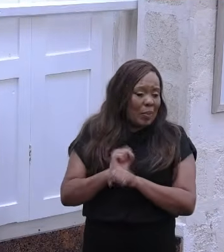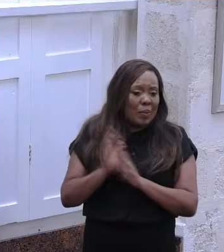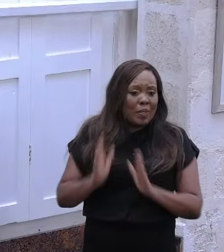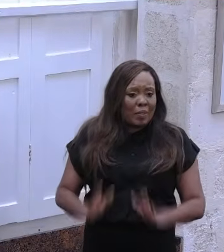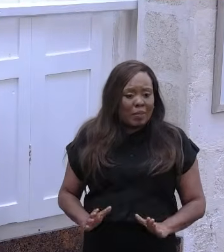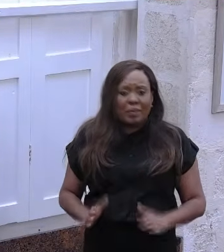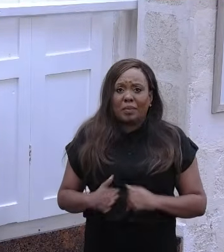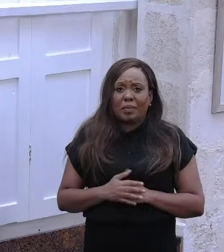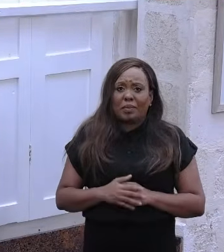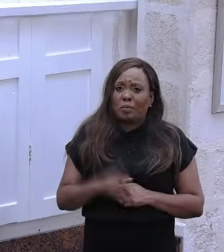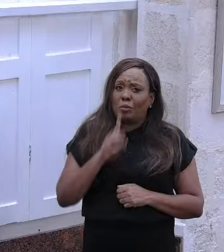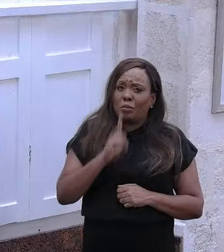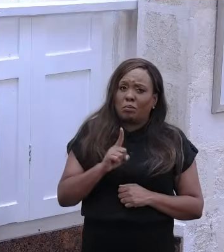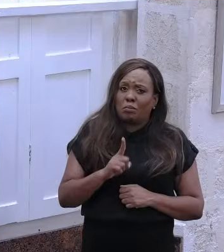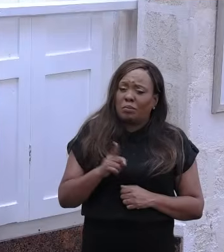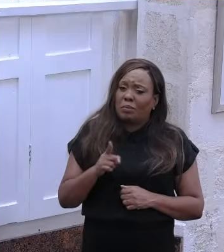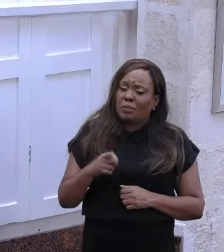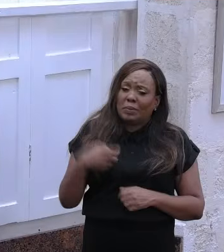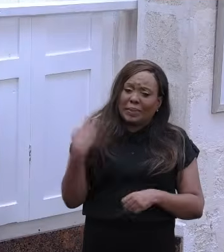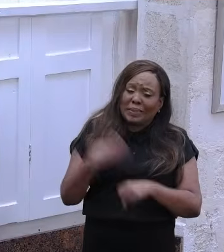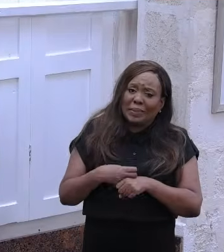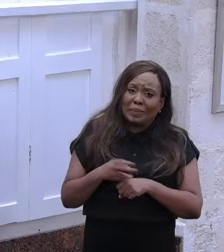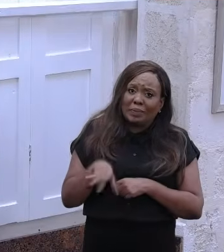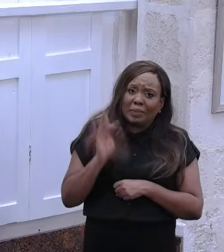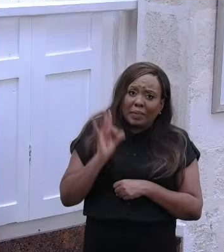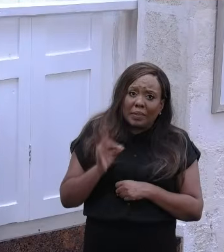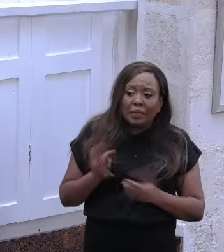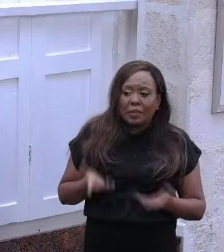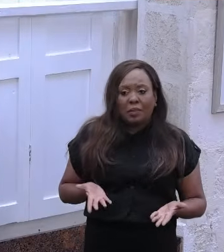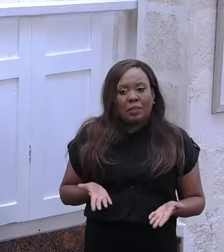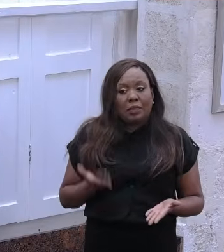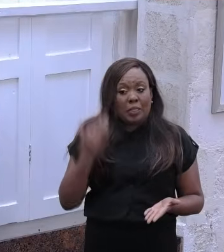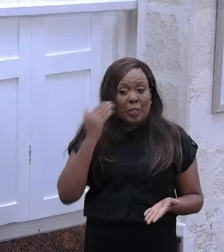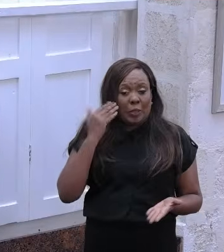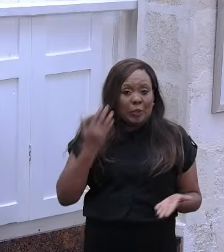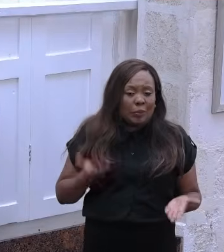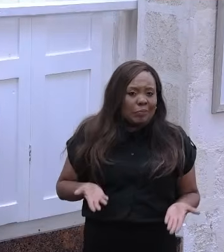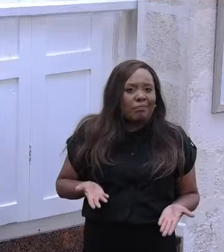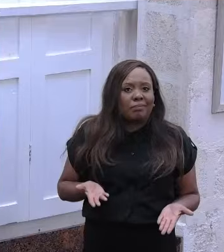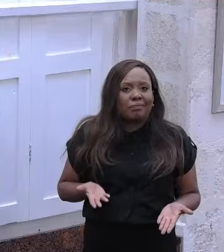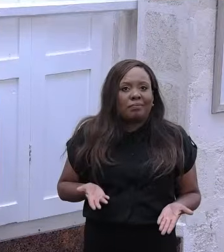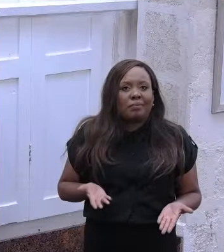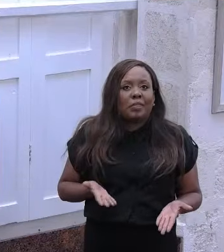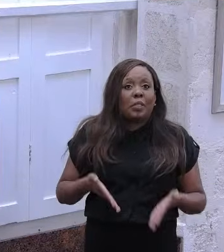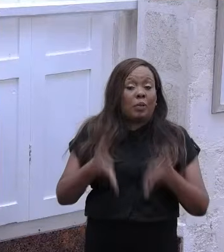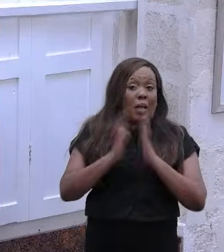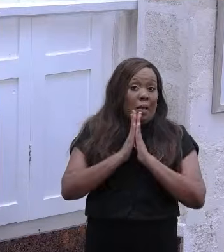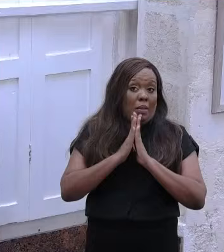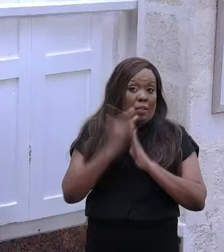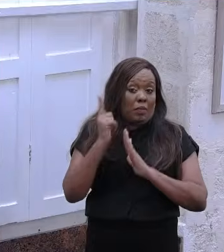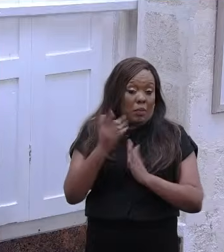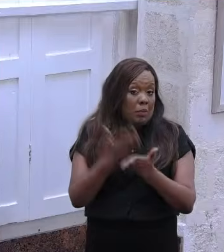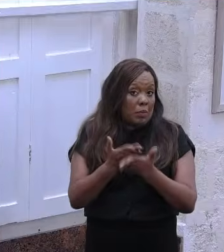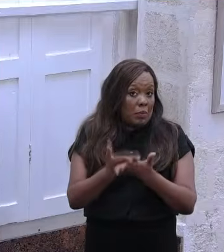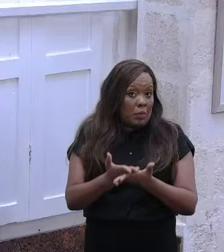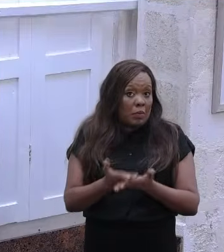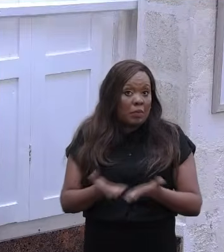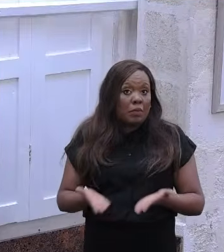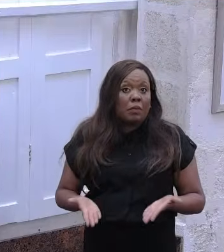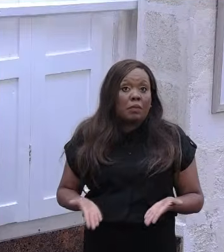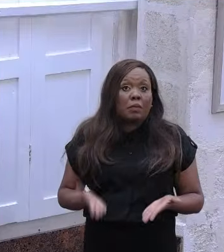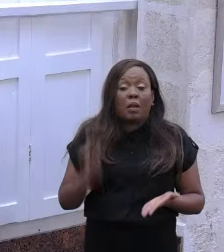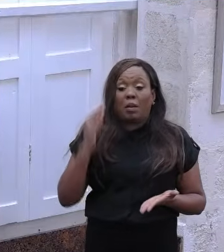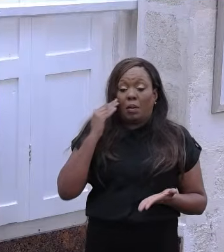laborers. So it is real, and I guess you've asked for evidence, and I know within those